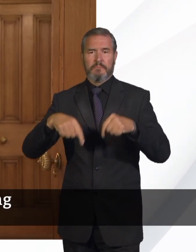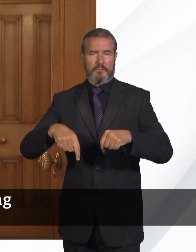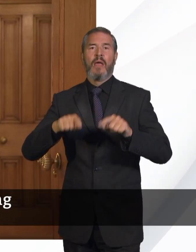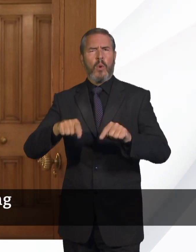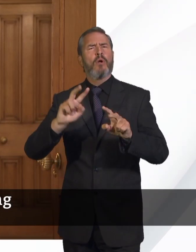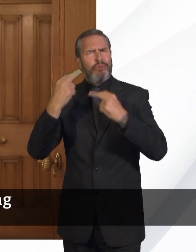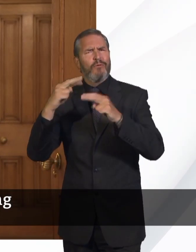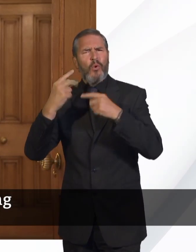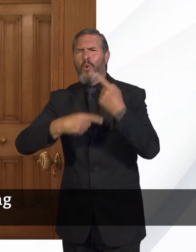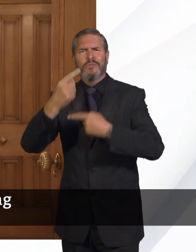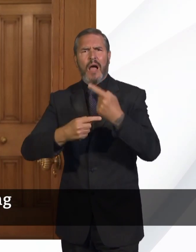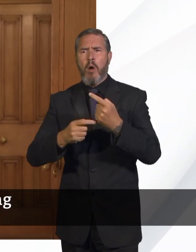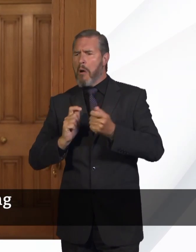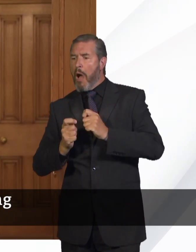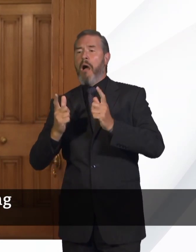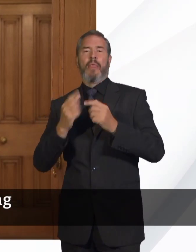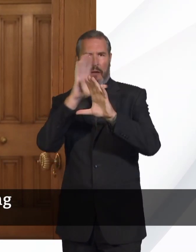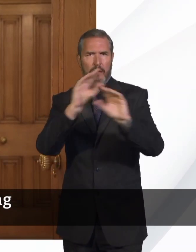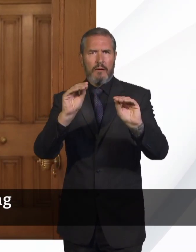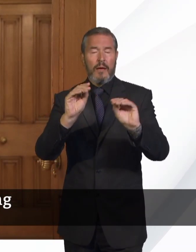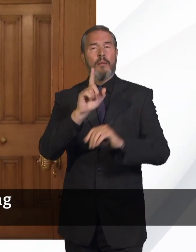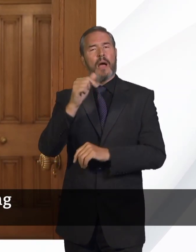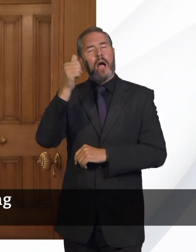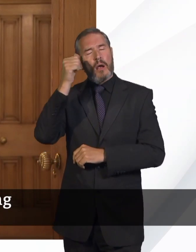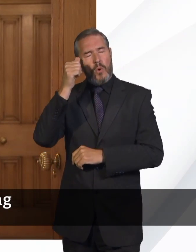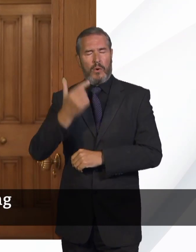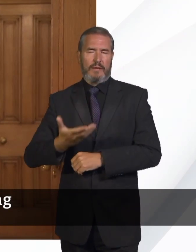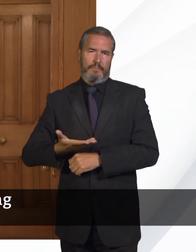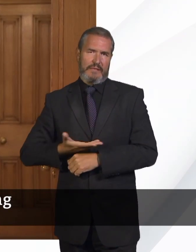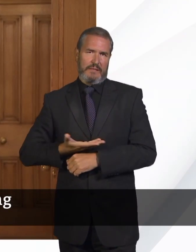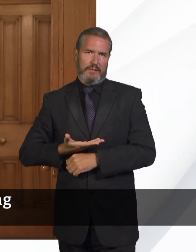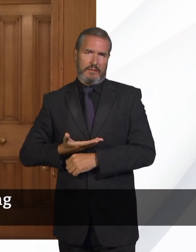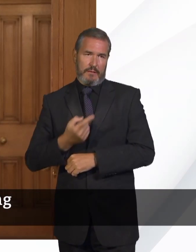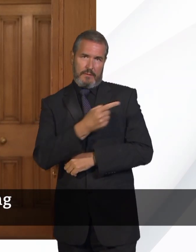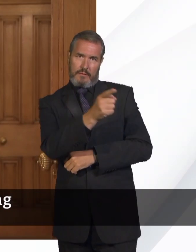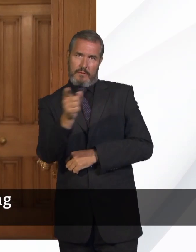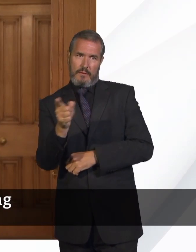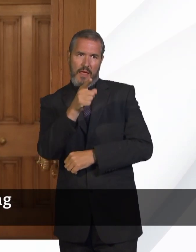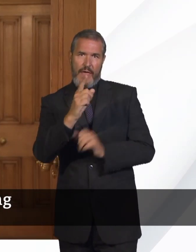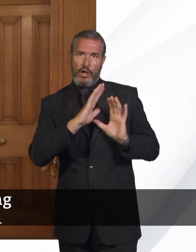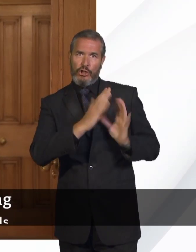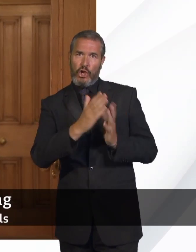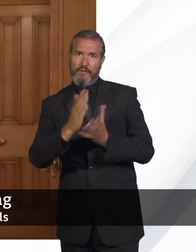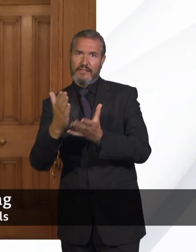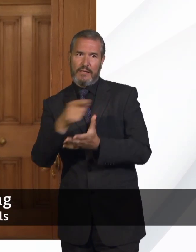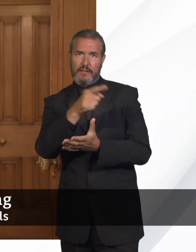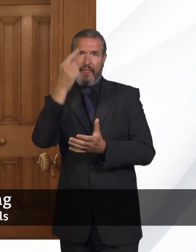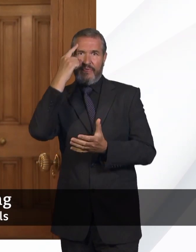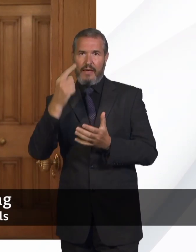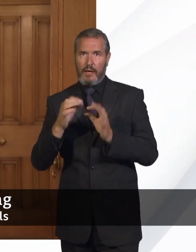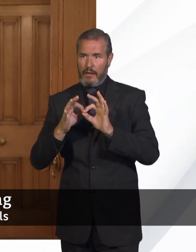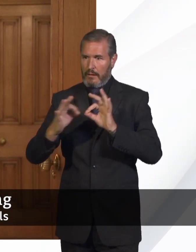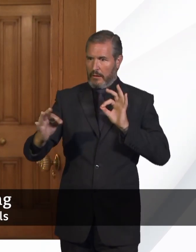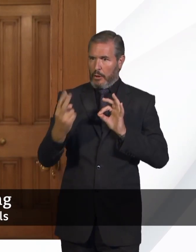review. And I do get why businesses in a whole range of sectors make the